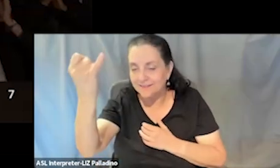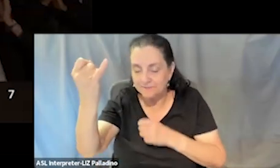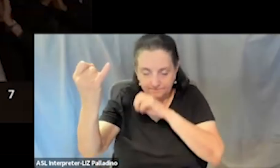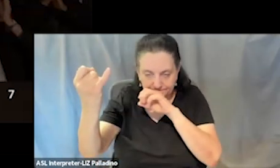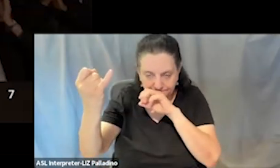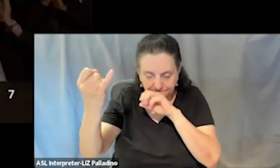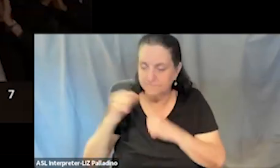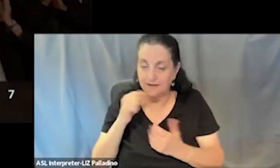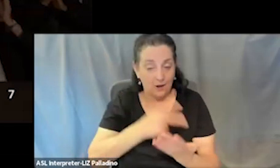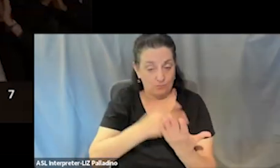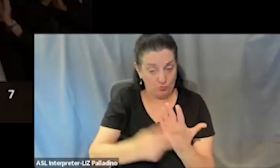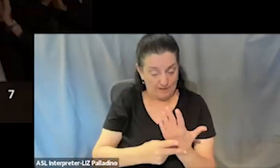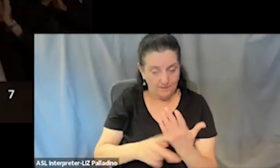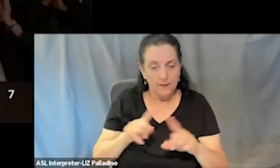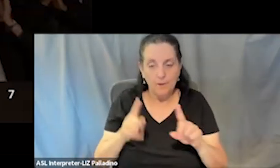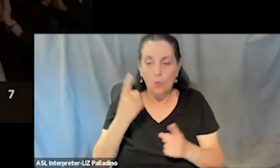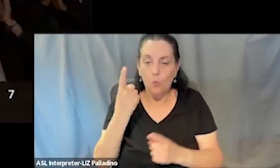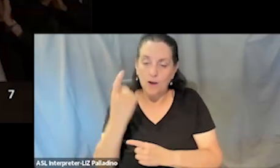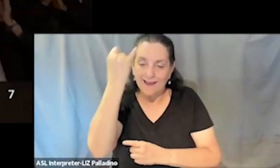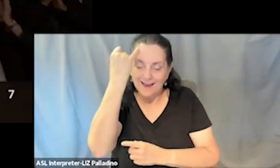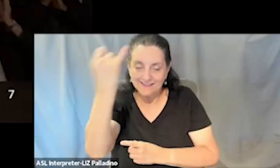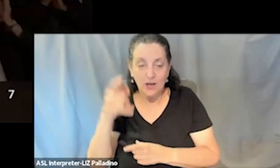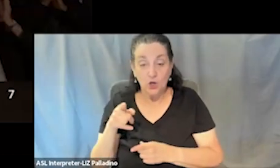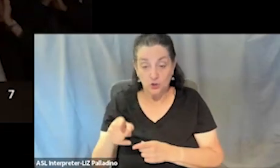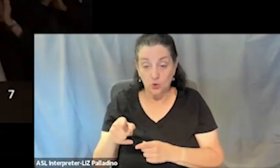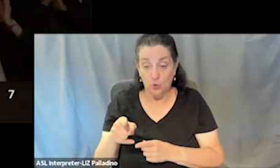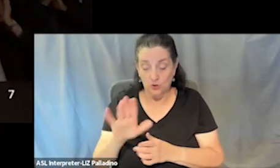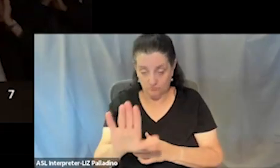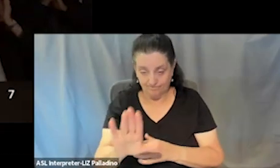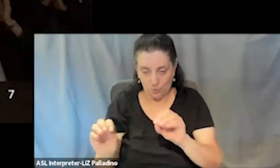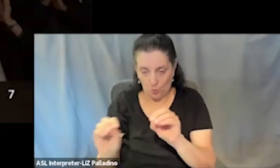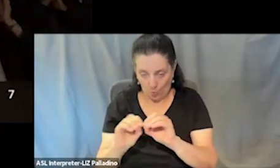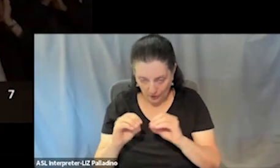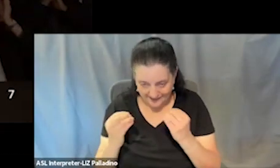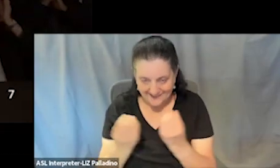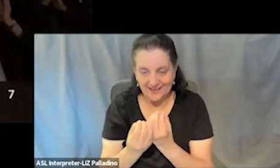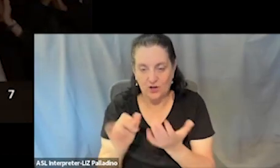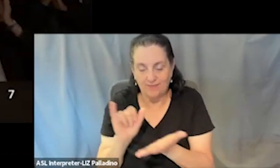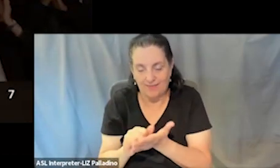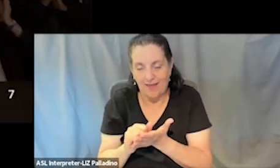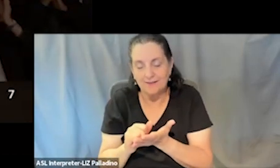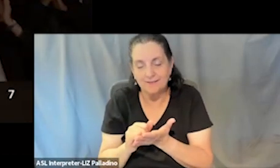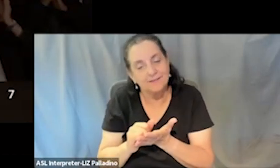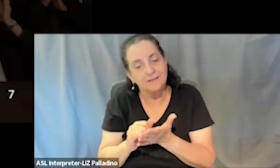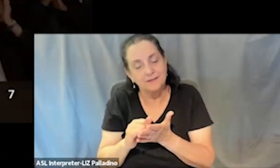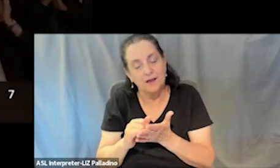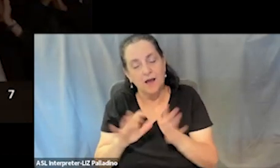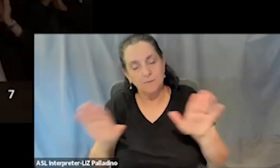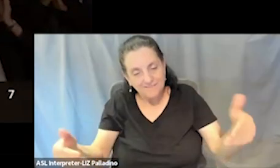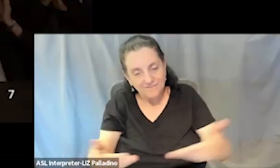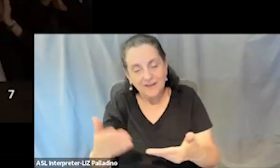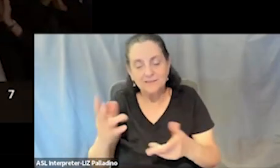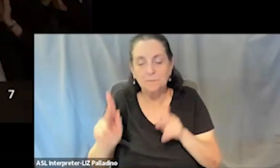not a program, but what is one idea that your organization invites people to believe in? Just be